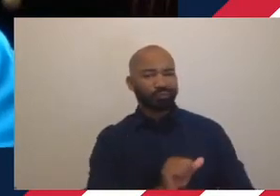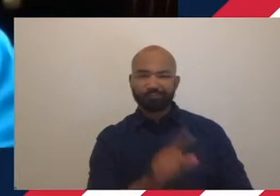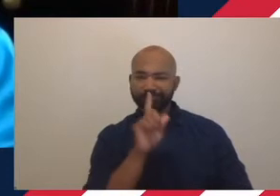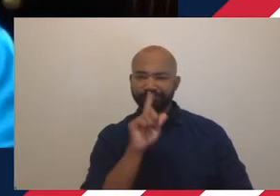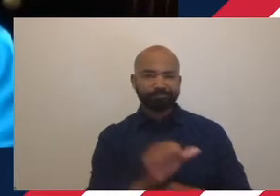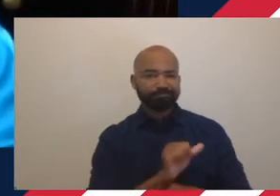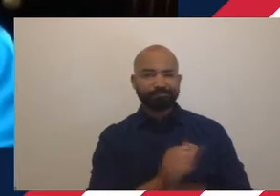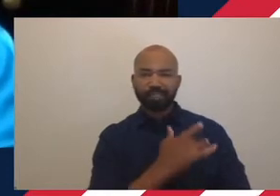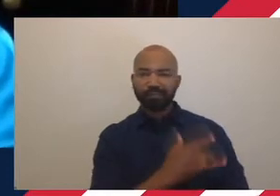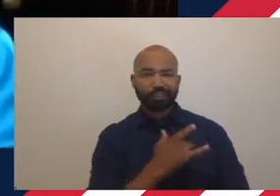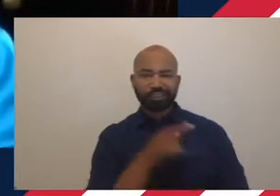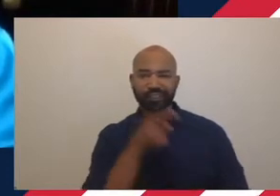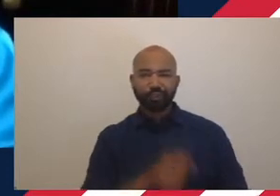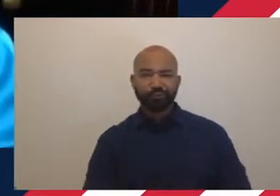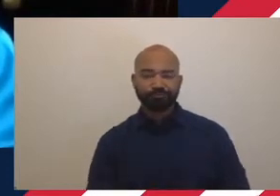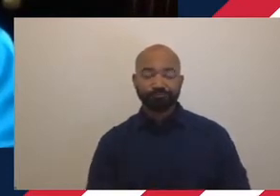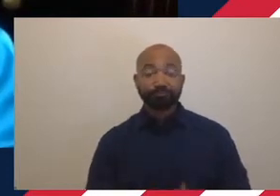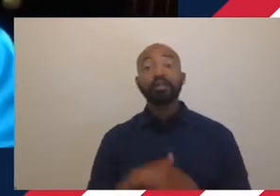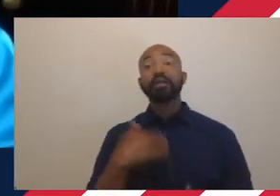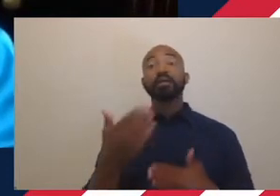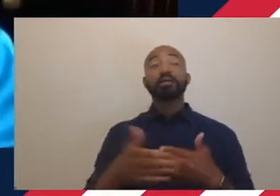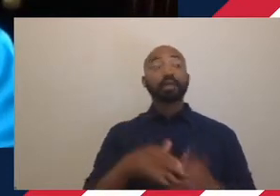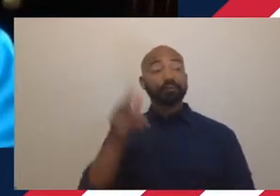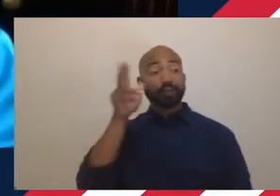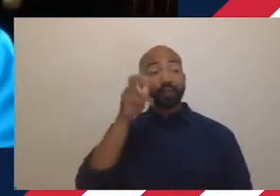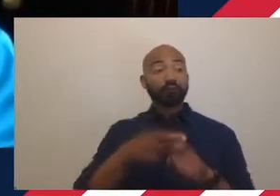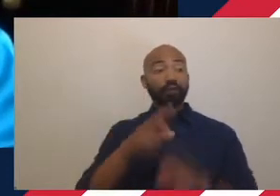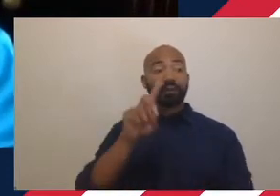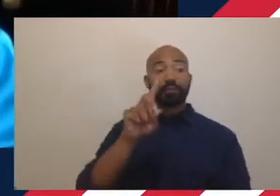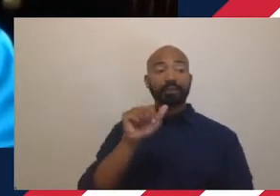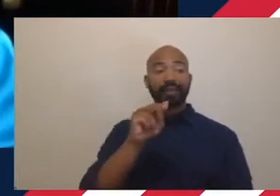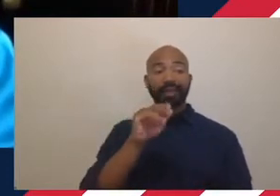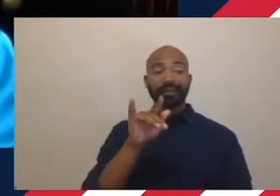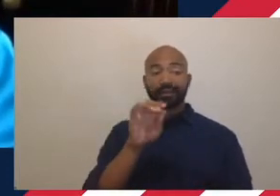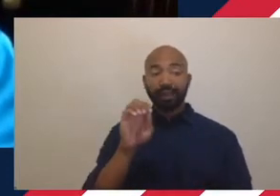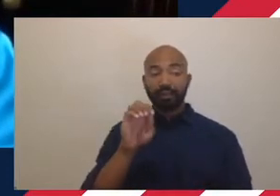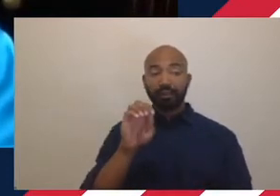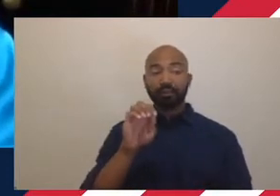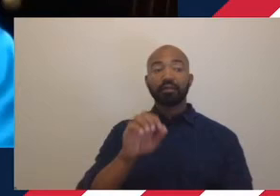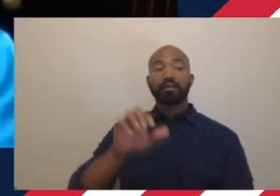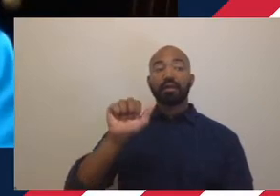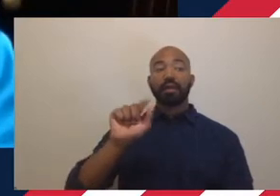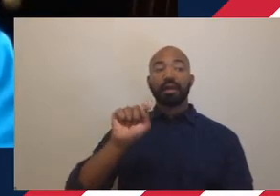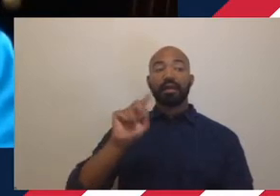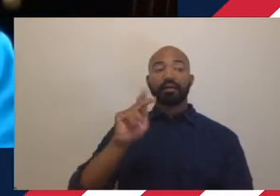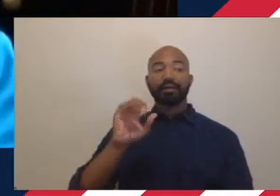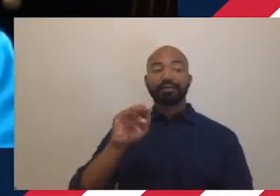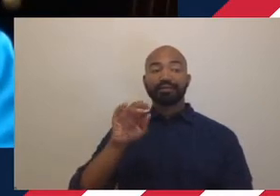you. Next, we will hear from Danielle Atkinson, the founder